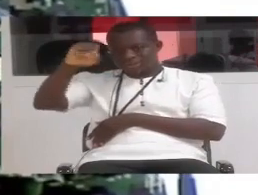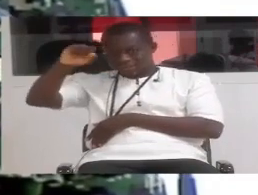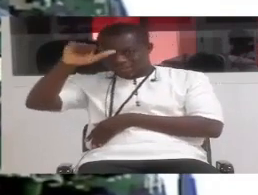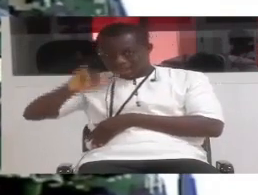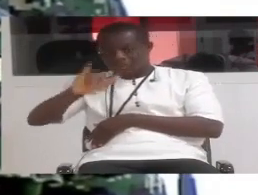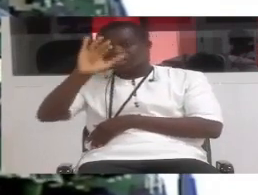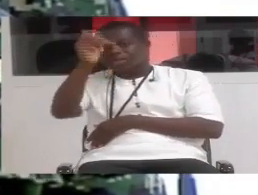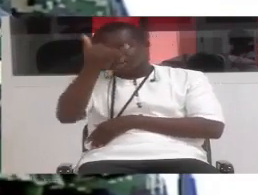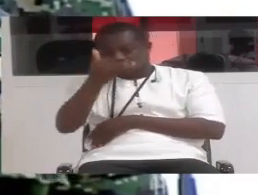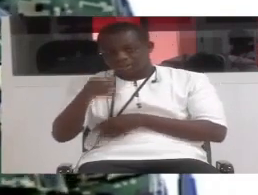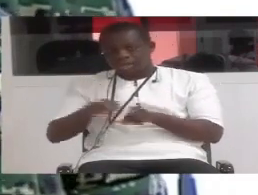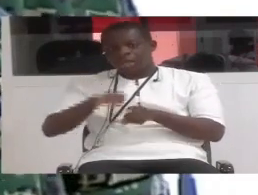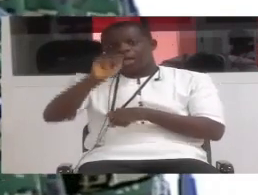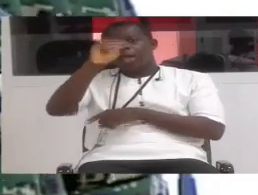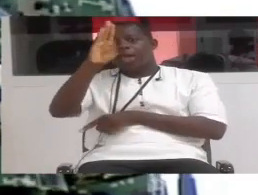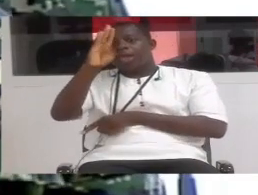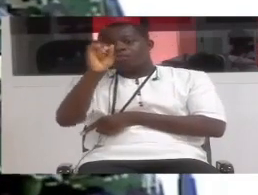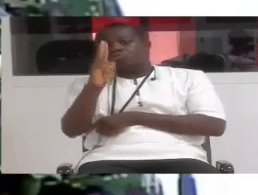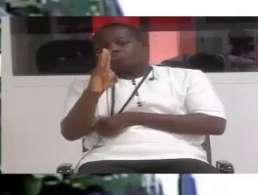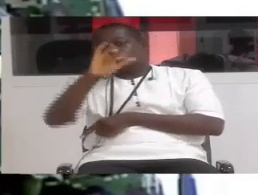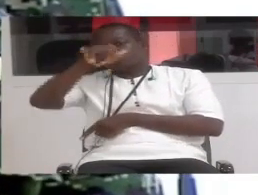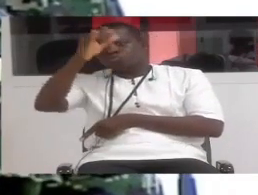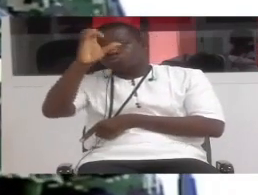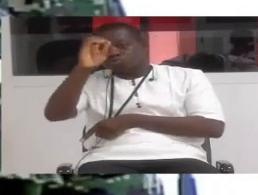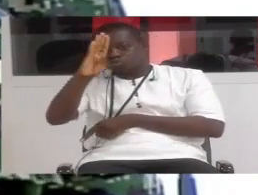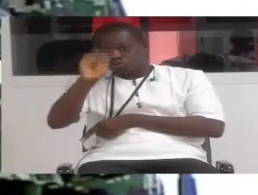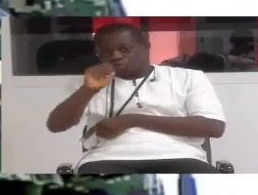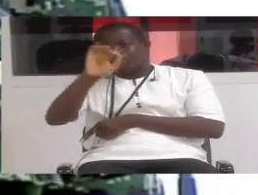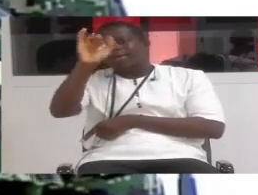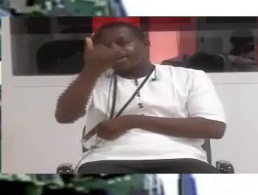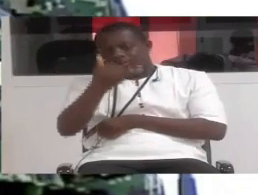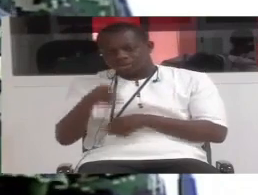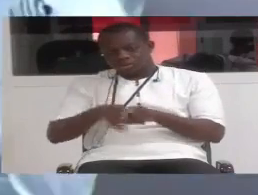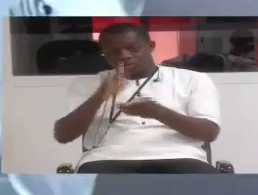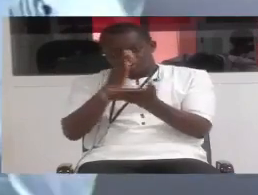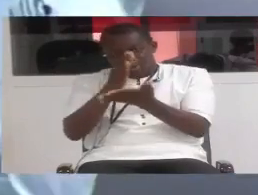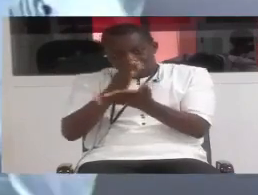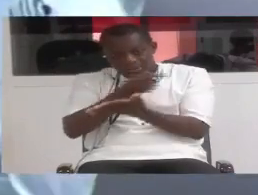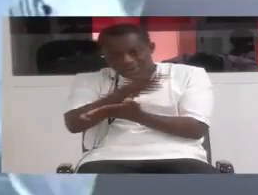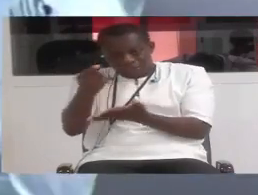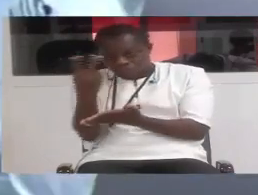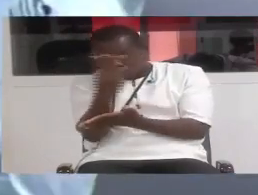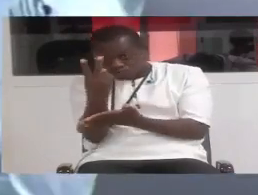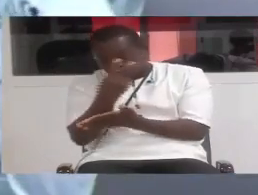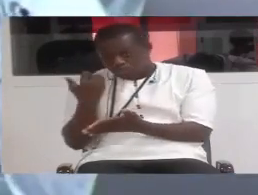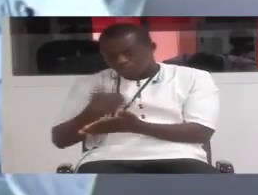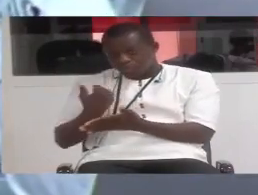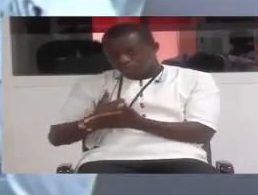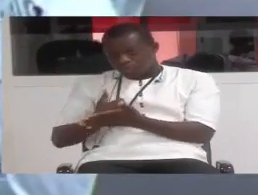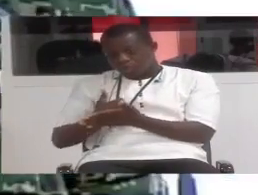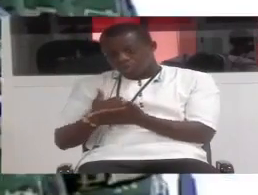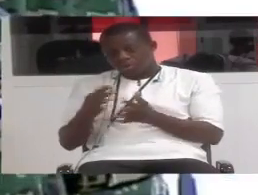yes. Ibu Job? Ibu Job, wow. Ibu Job, yes. You certain it's those two people? Certain na la ne ñaar ñooñu